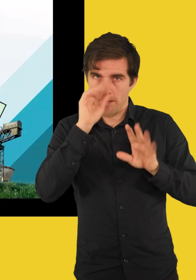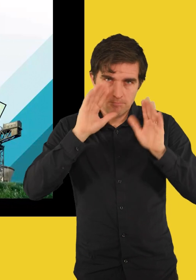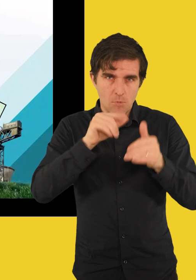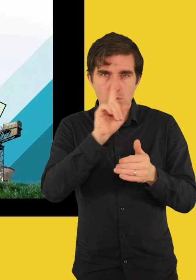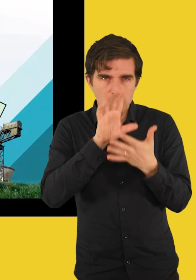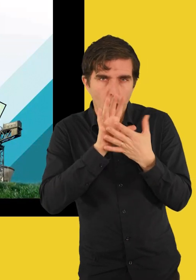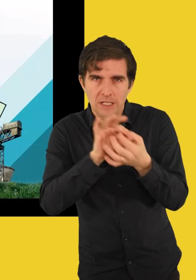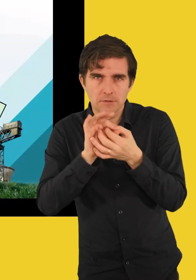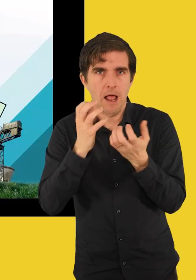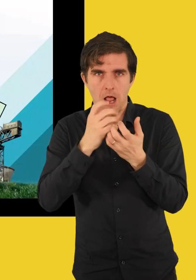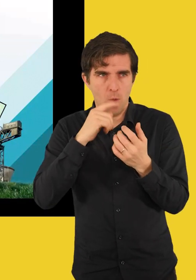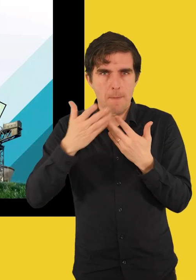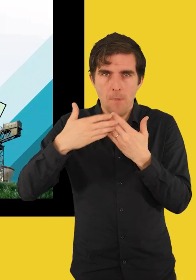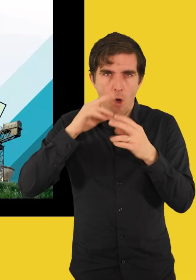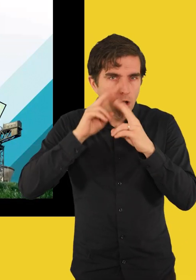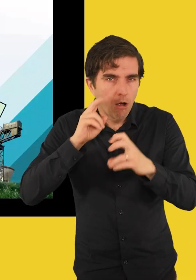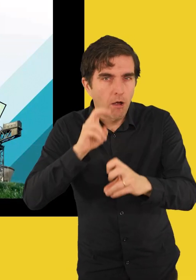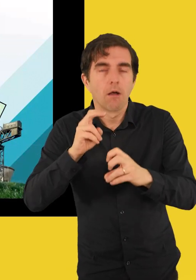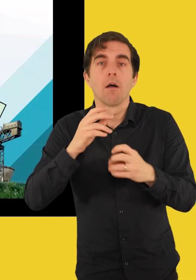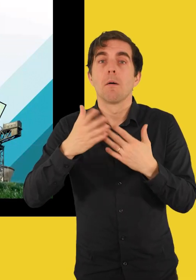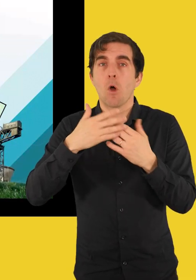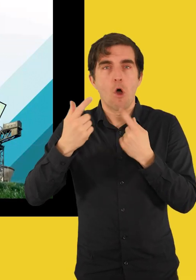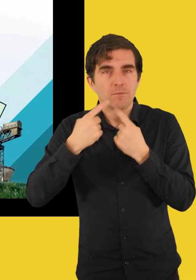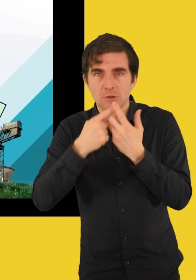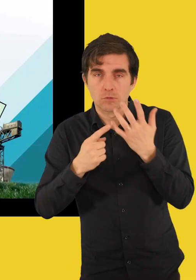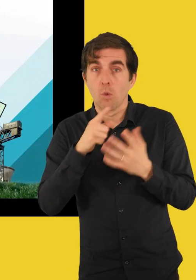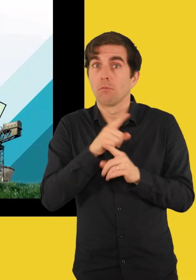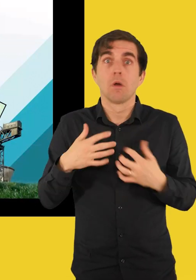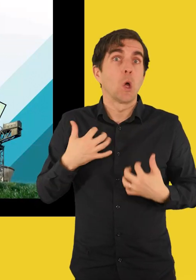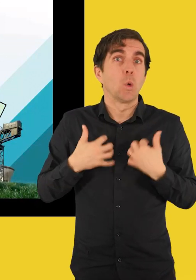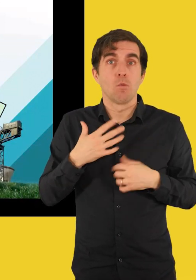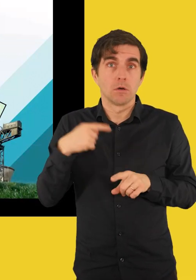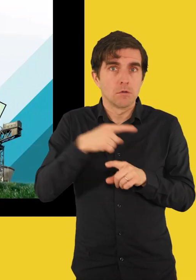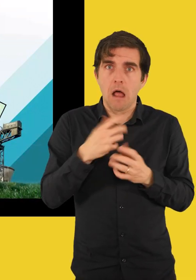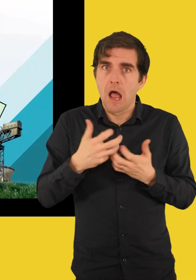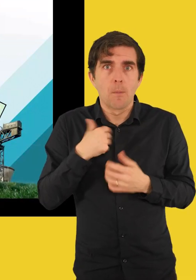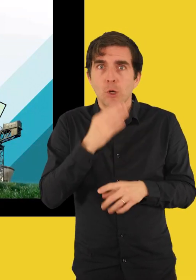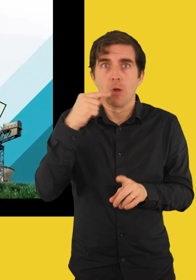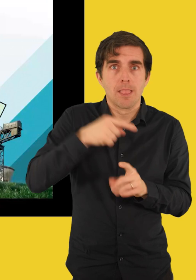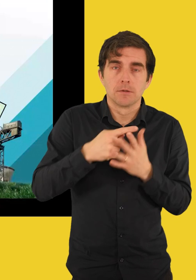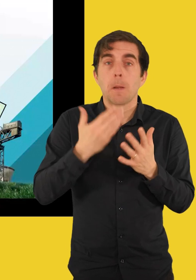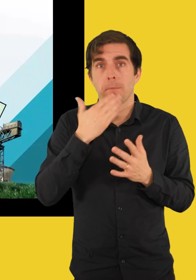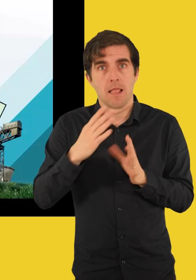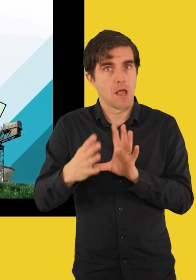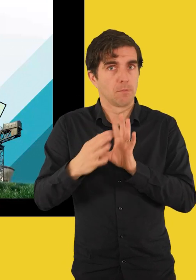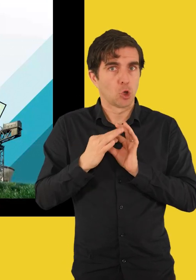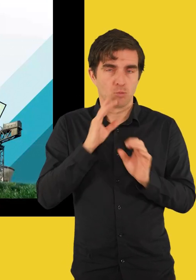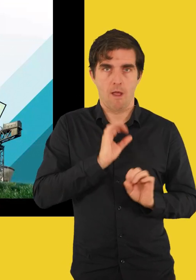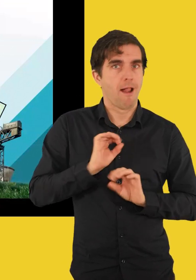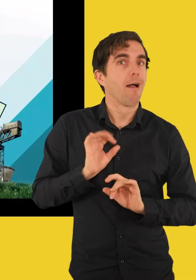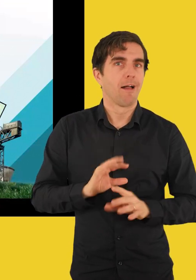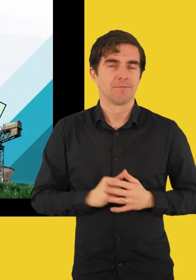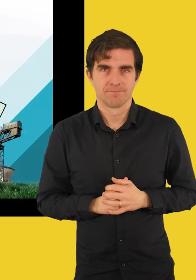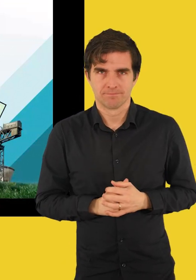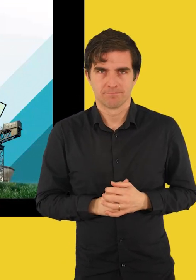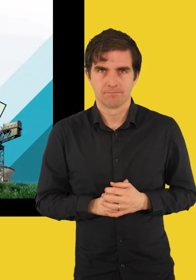on the connections and sort of dive in and find further detail on what you need. So if you're interested in that and how we've been using it, then do please